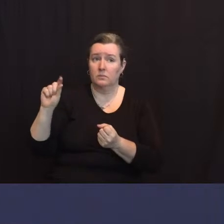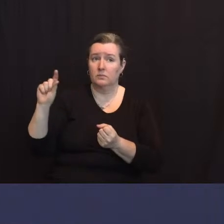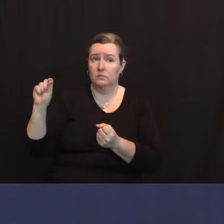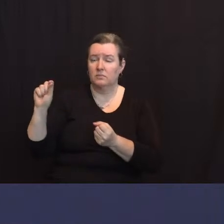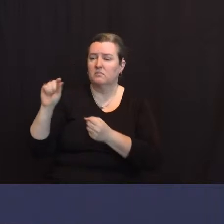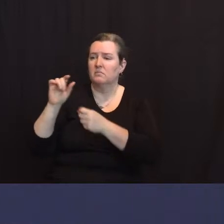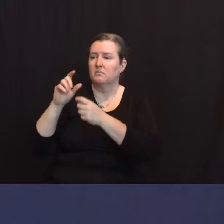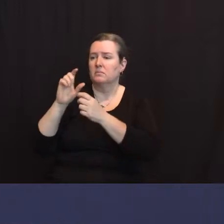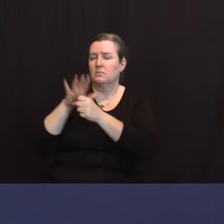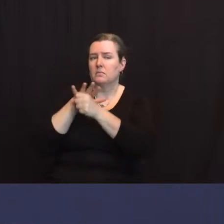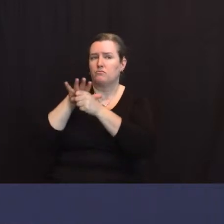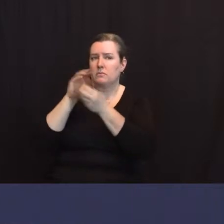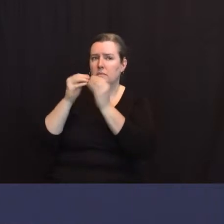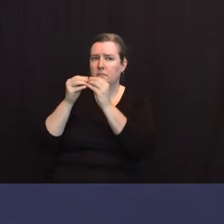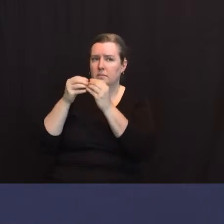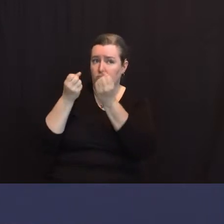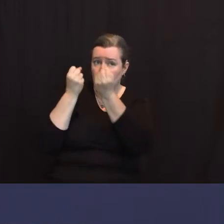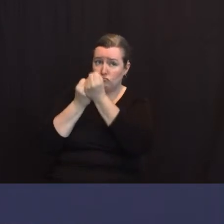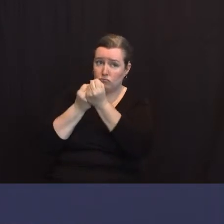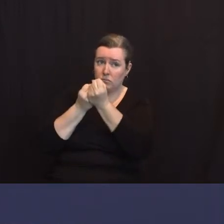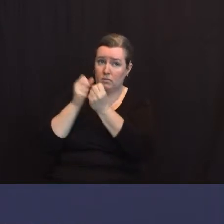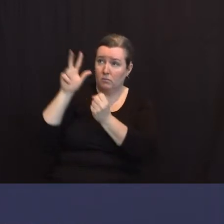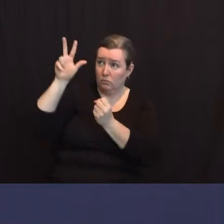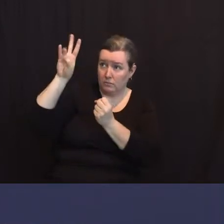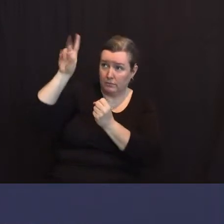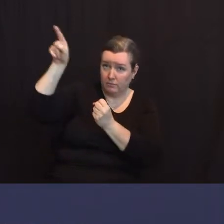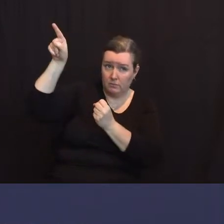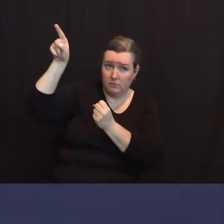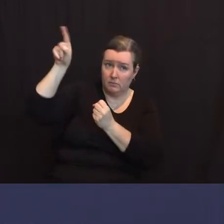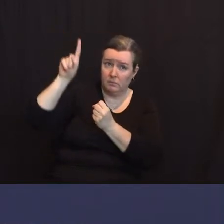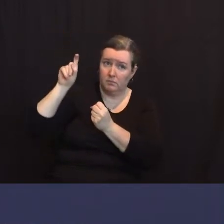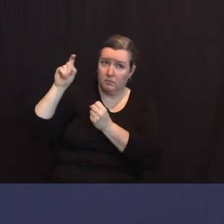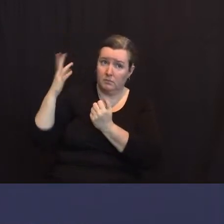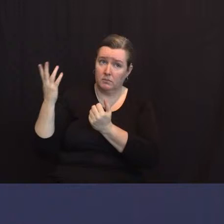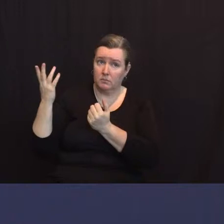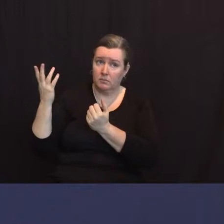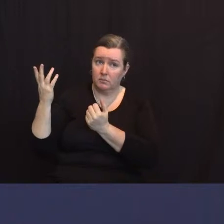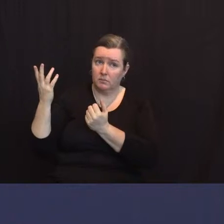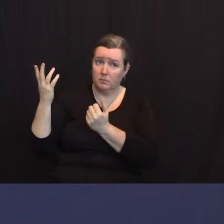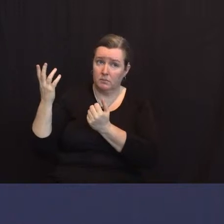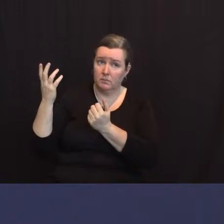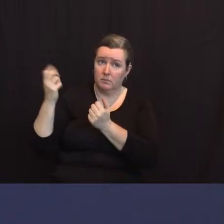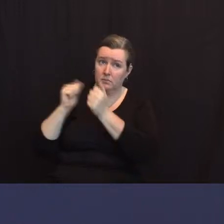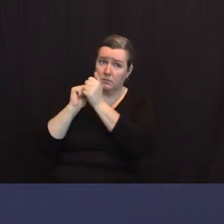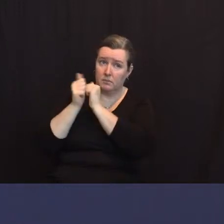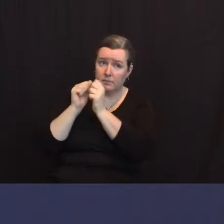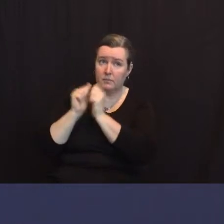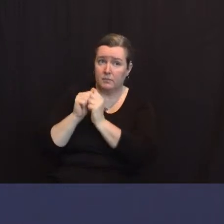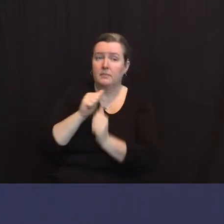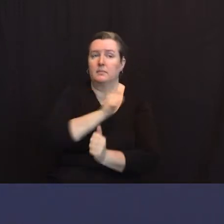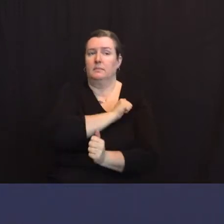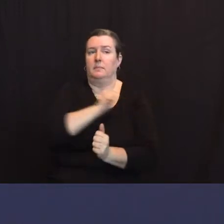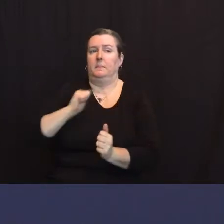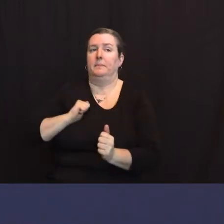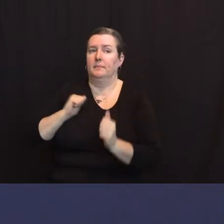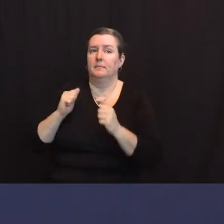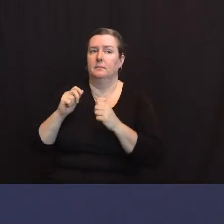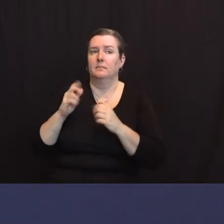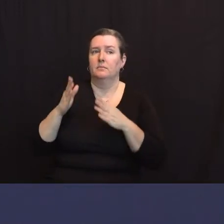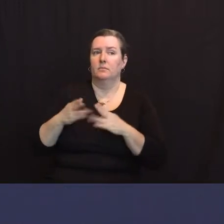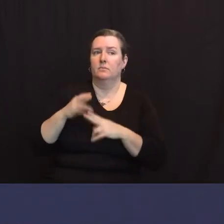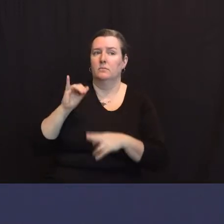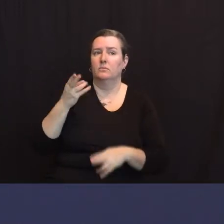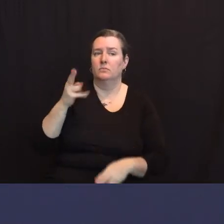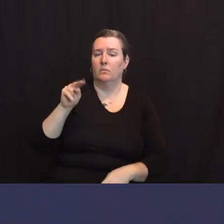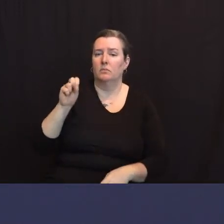where you'll run on the line with Assemblyman Gordon Johnson? And then, over in Assemblyman Sharavaladi's